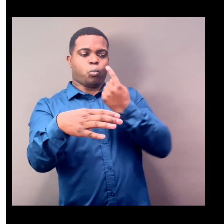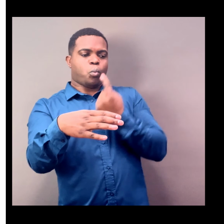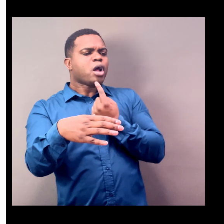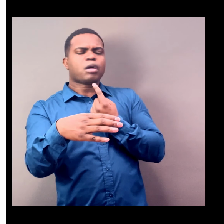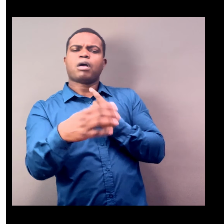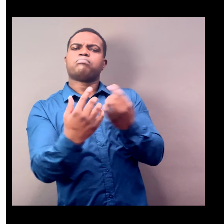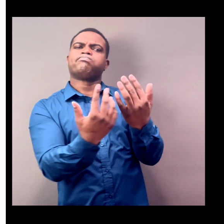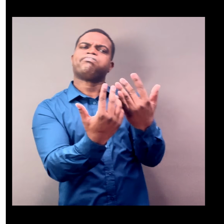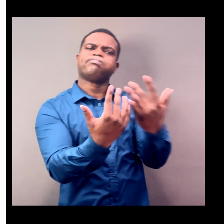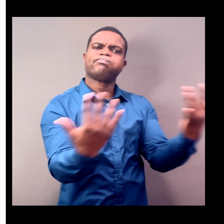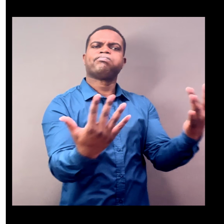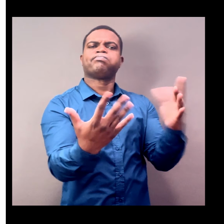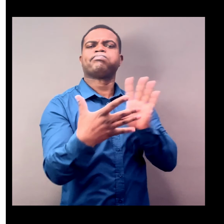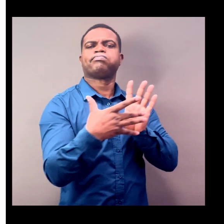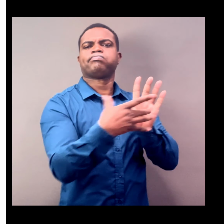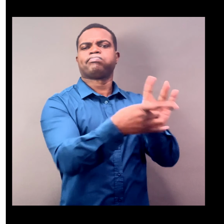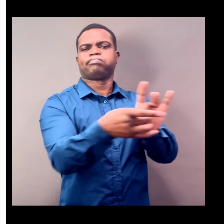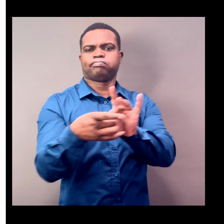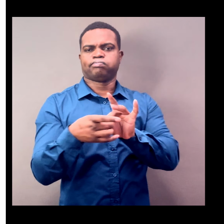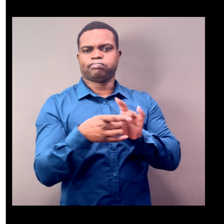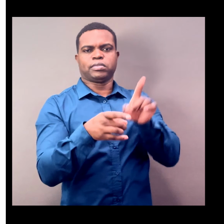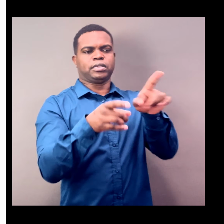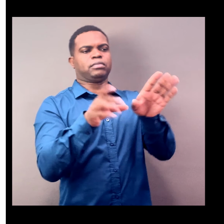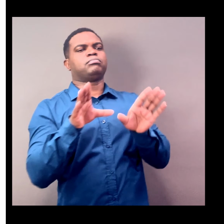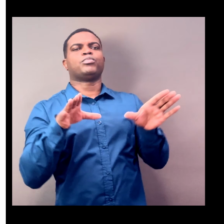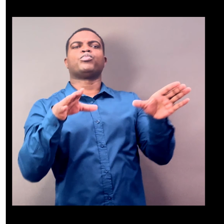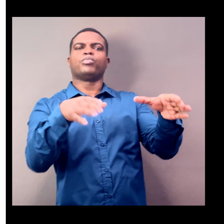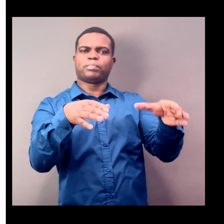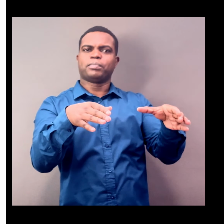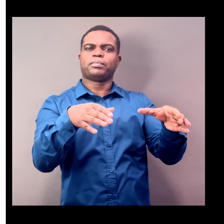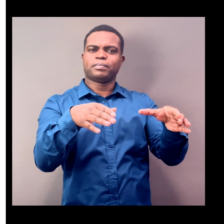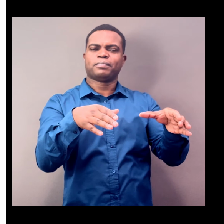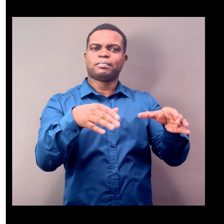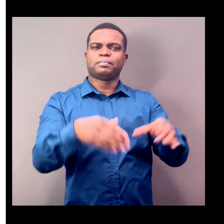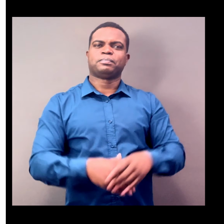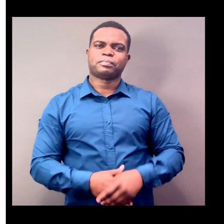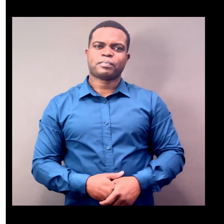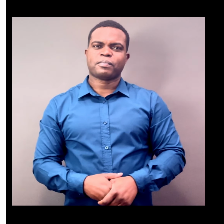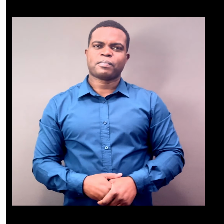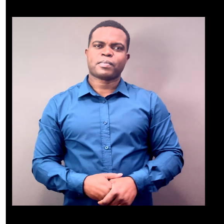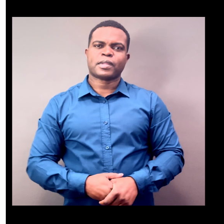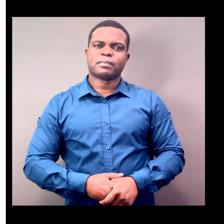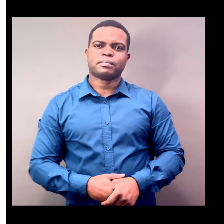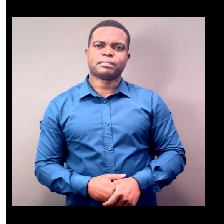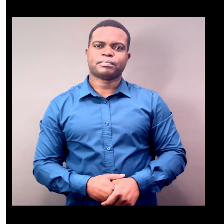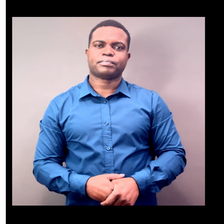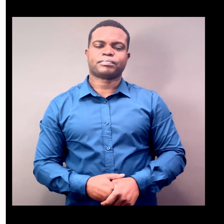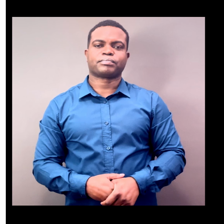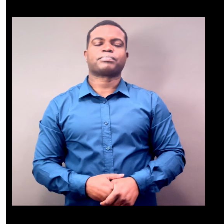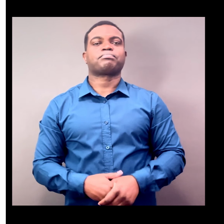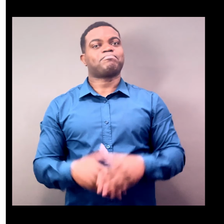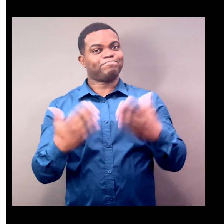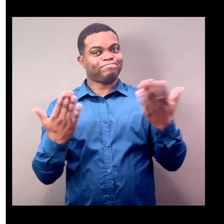one person, but it's about group of people, which is collective. All